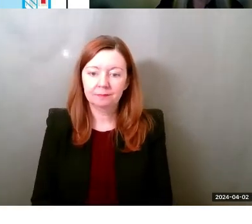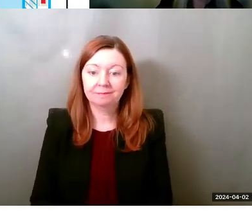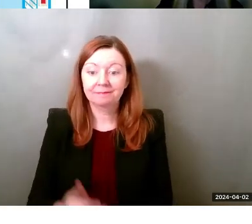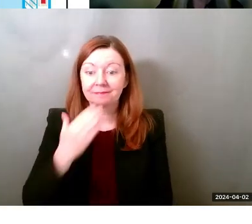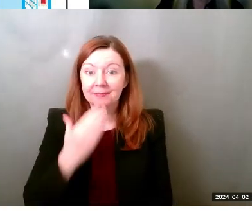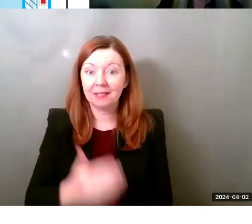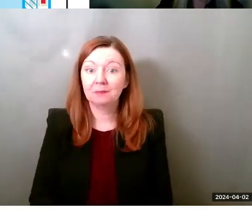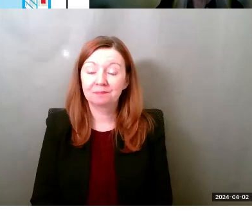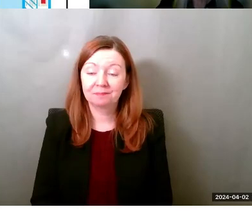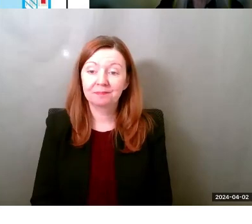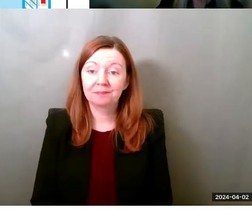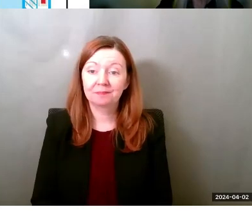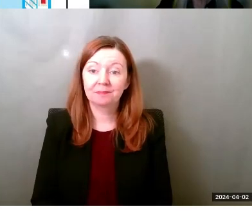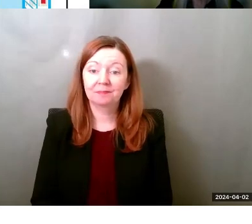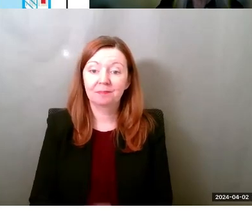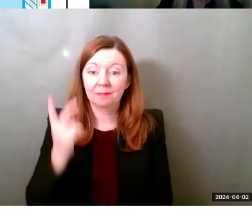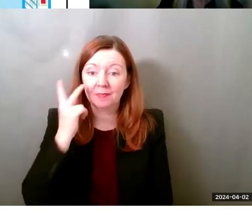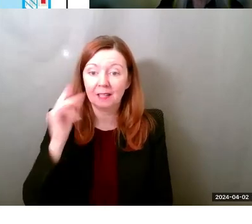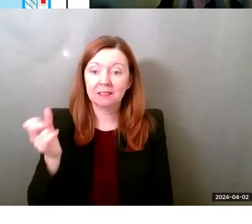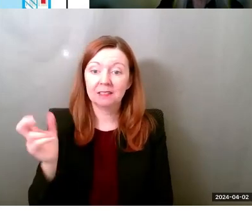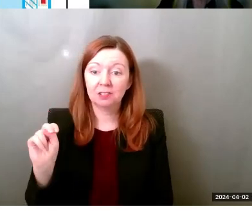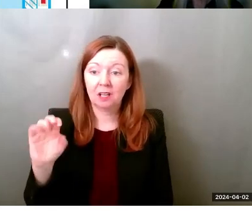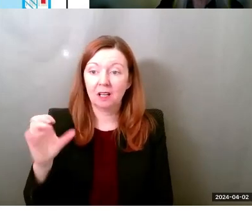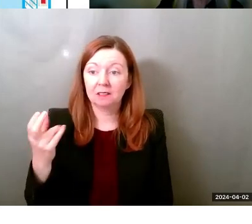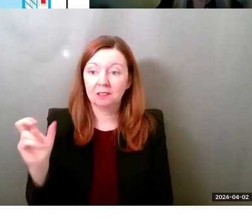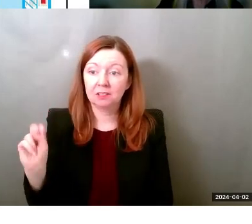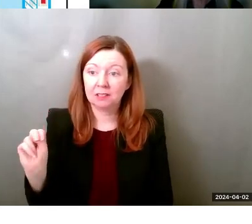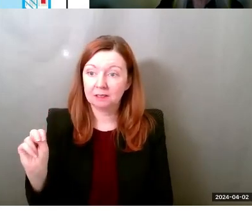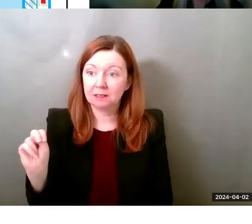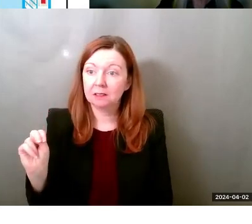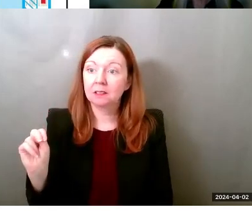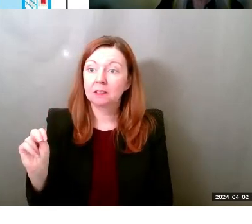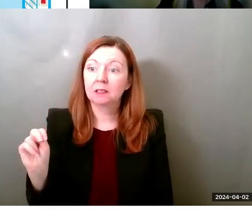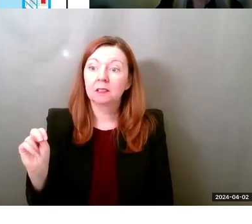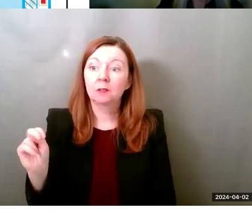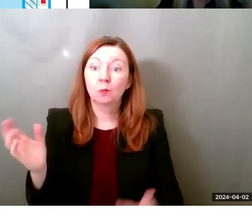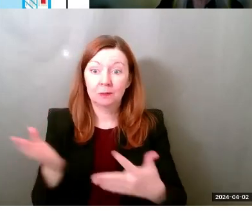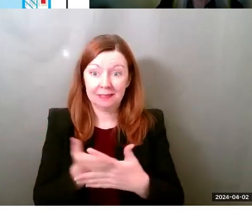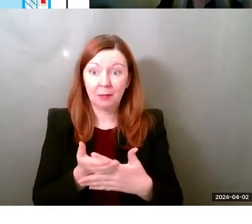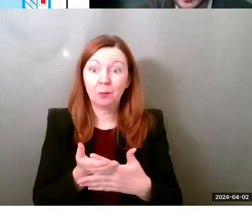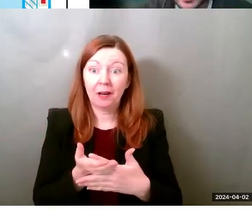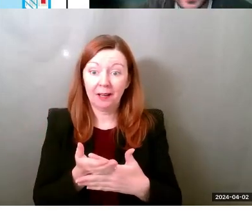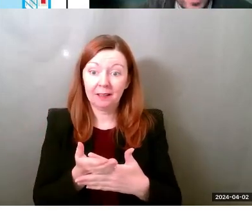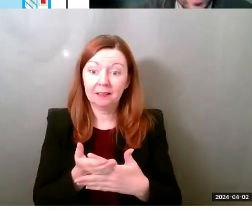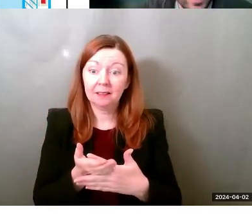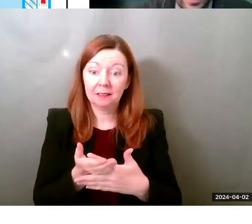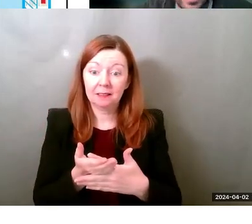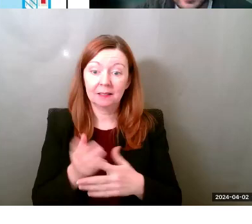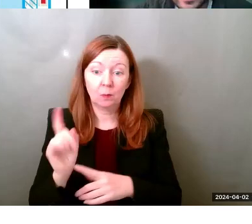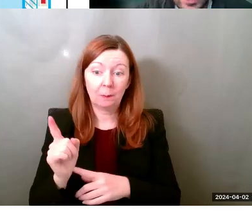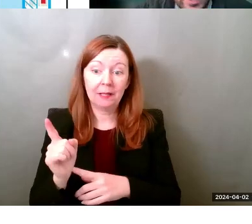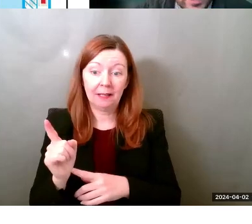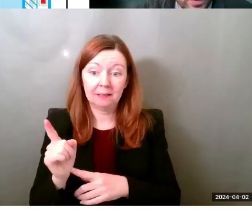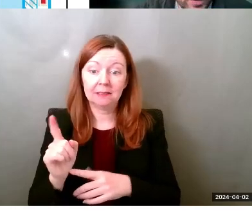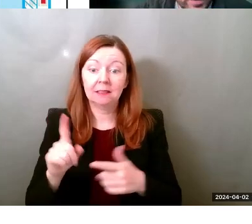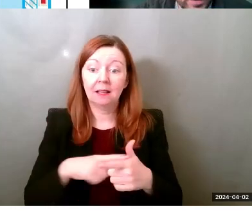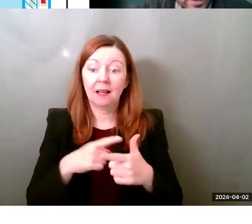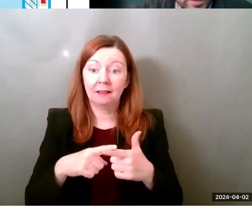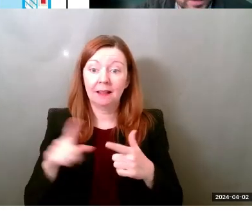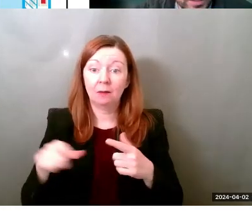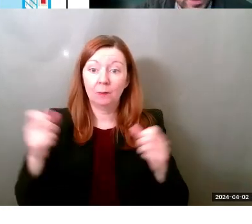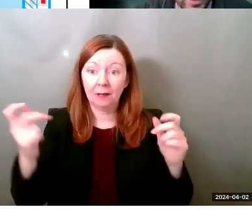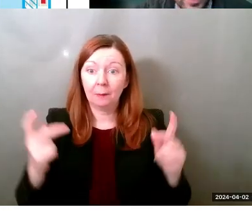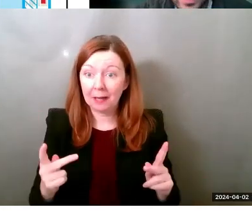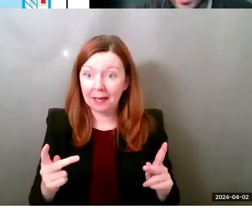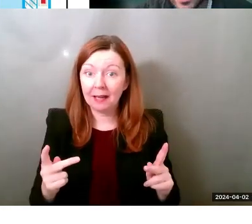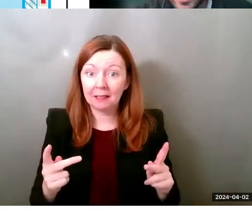Thank you. I see John Chen. We're going to take a break in a minute, and then when we come